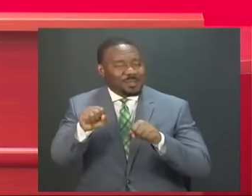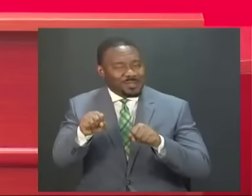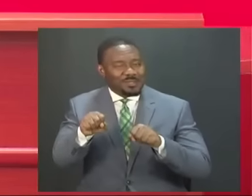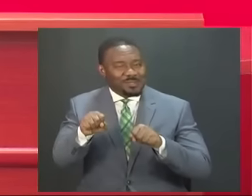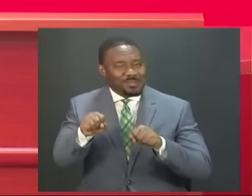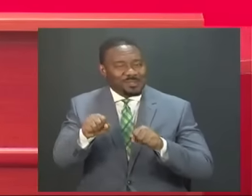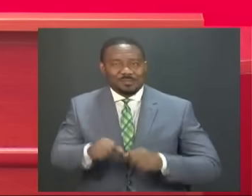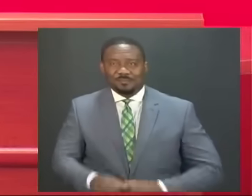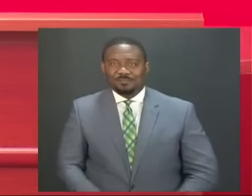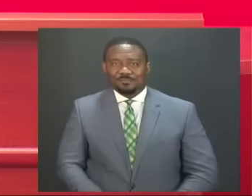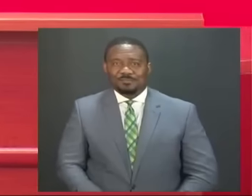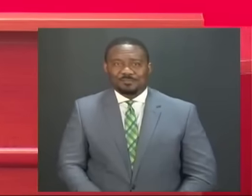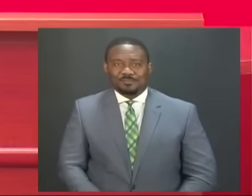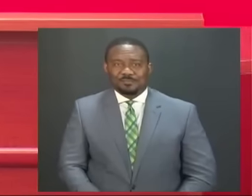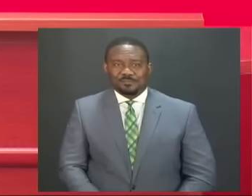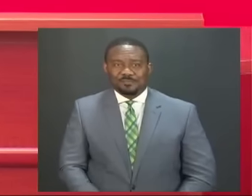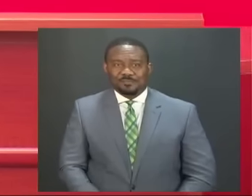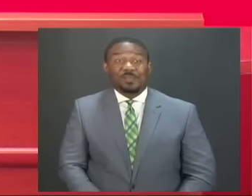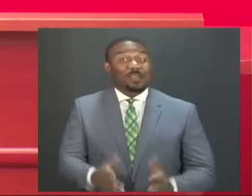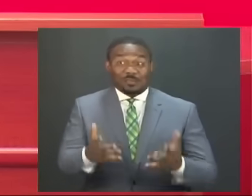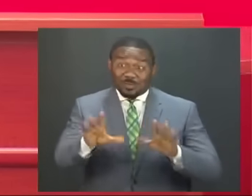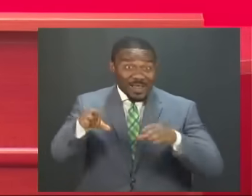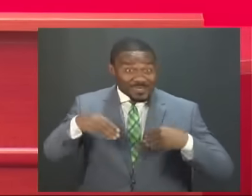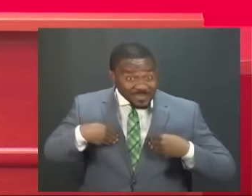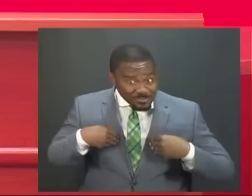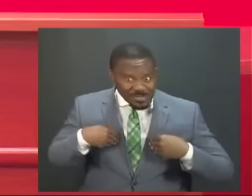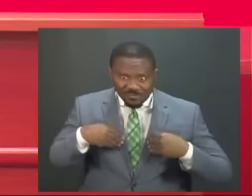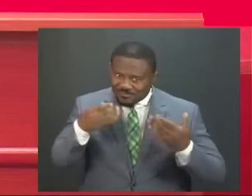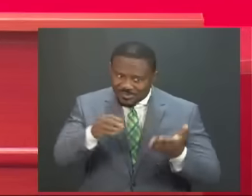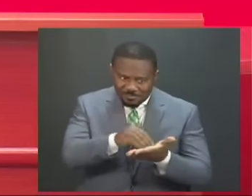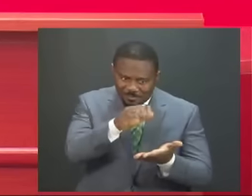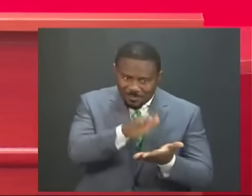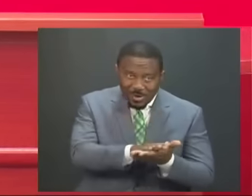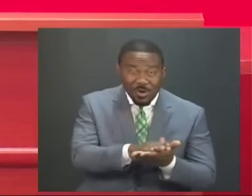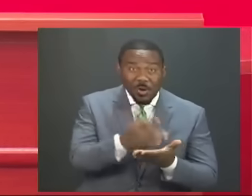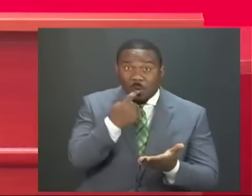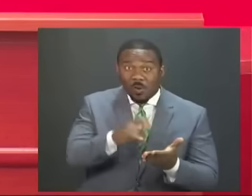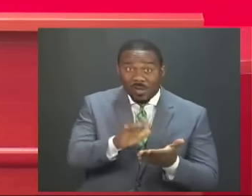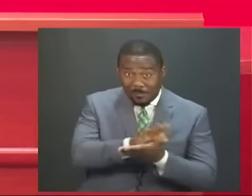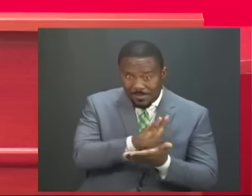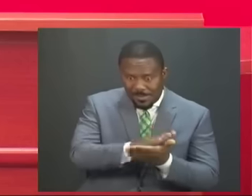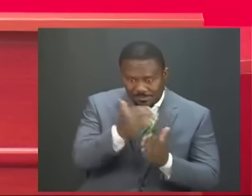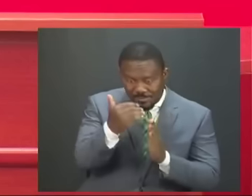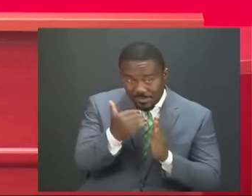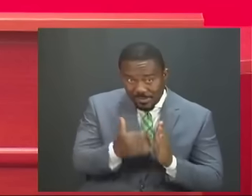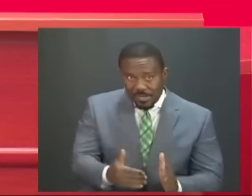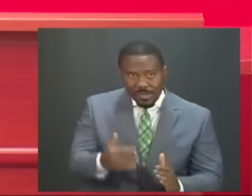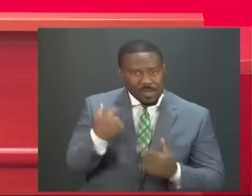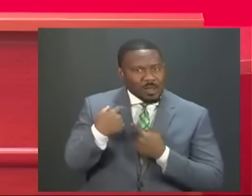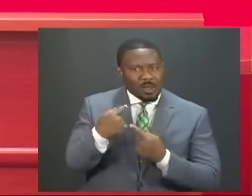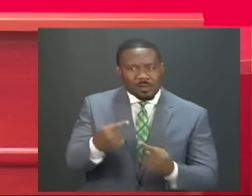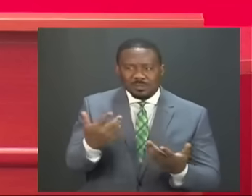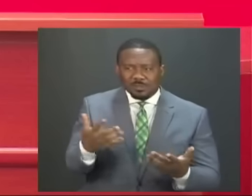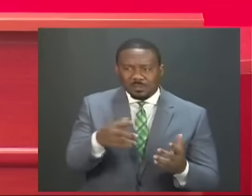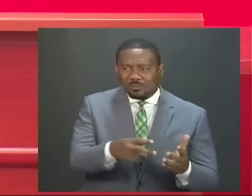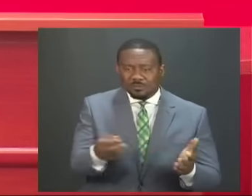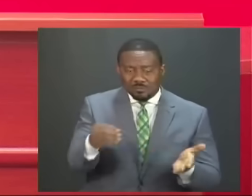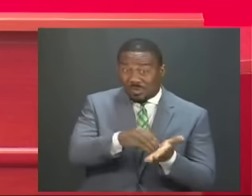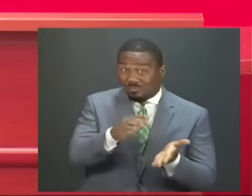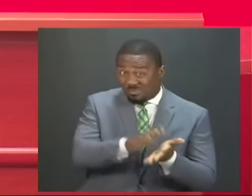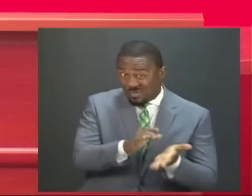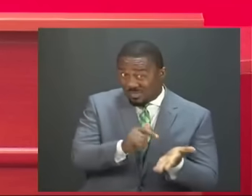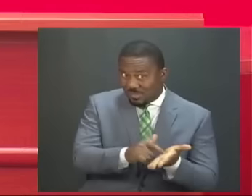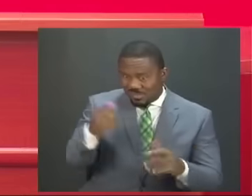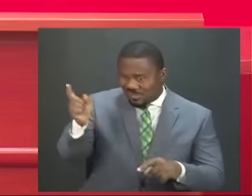is admitted, it is programmed on the order paper. Until and unless that motion is programmed on the order paper,